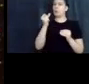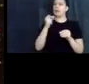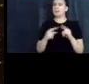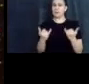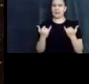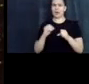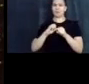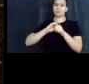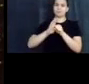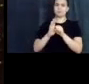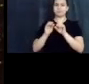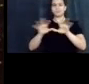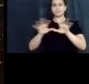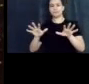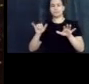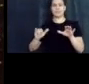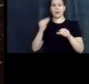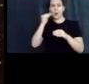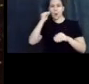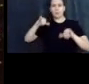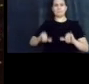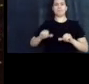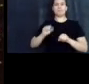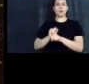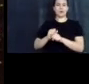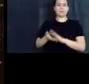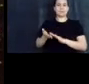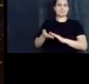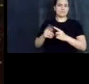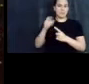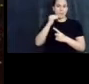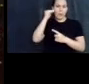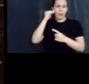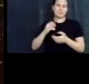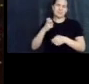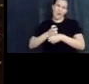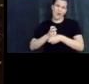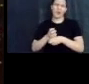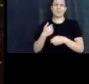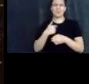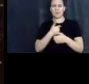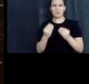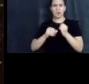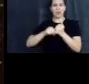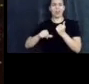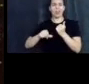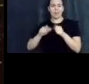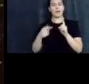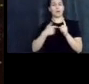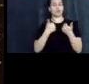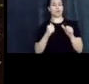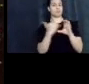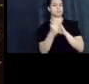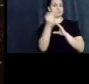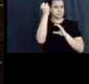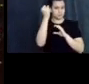home, we are asking for a little bit more grace on that, but we do try to have it back as quick as we possibly can. You will actually be sent an email